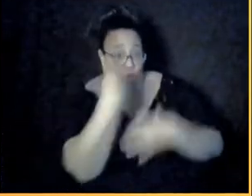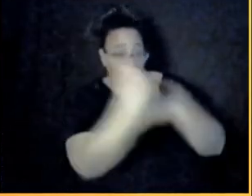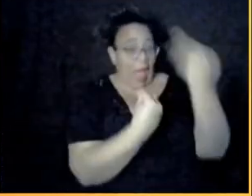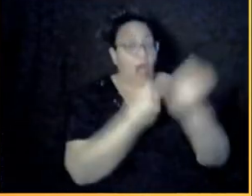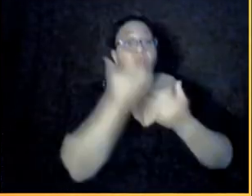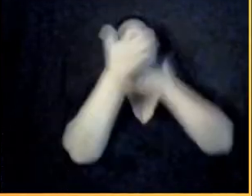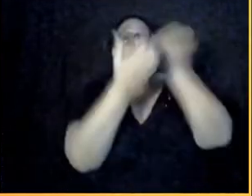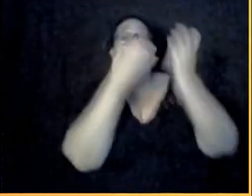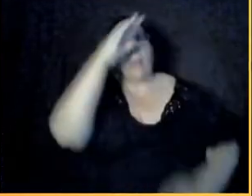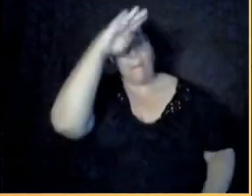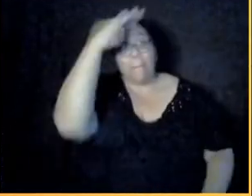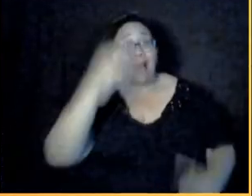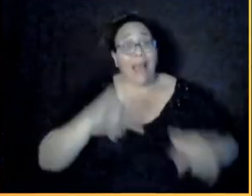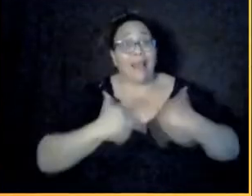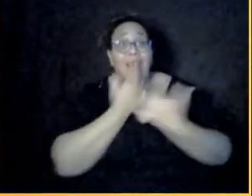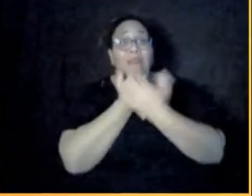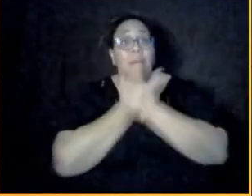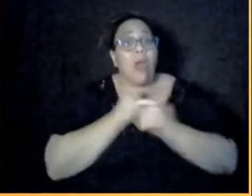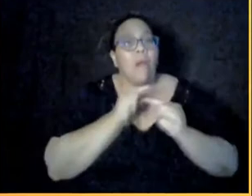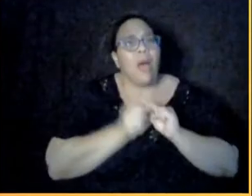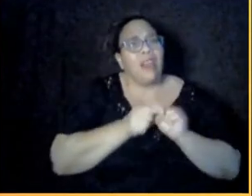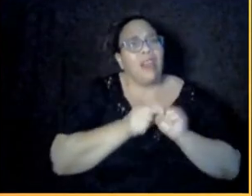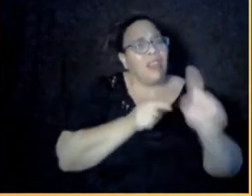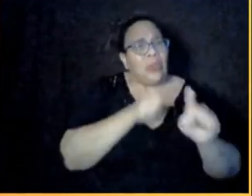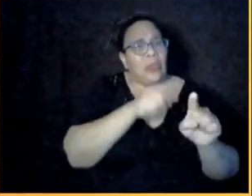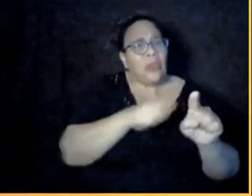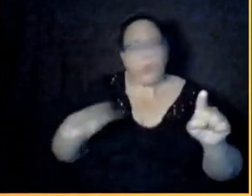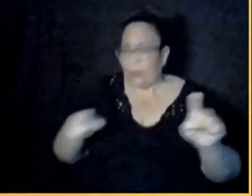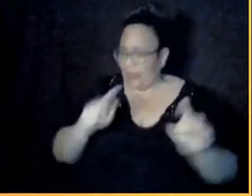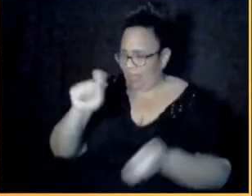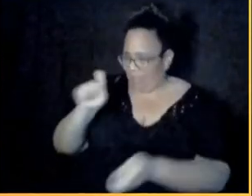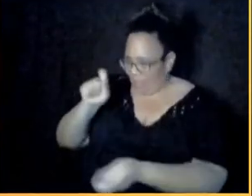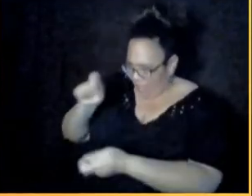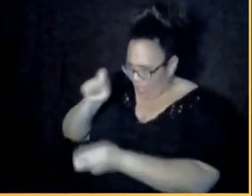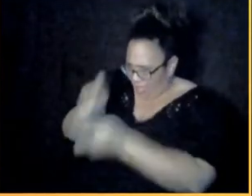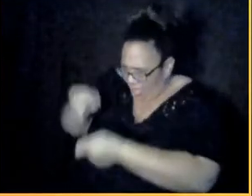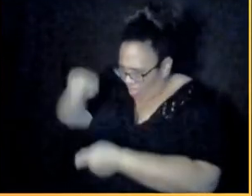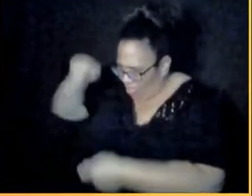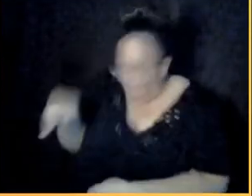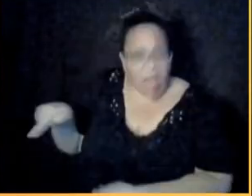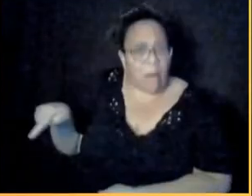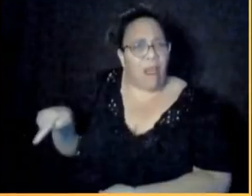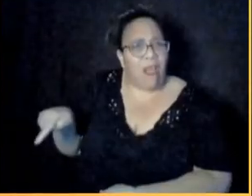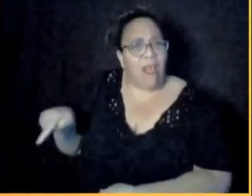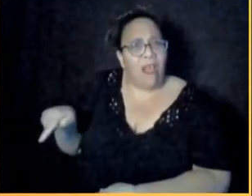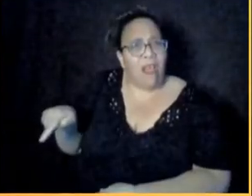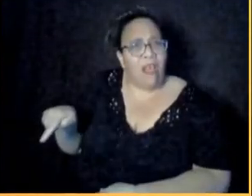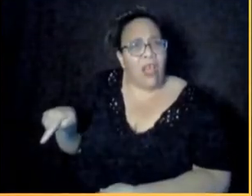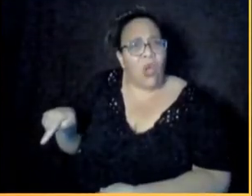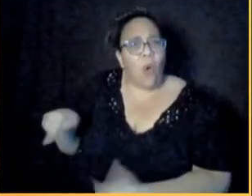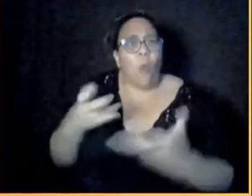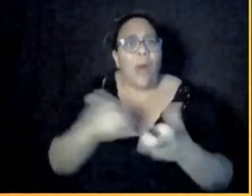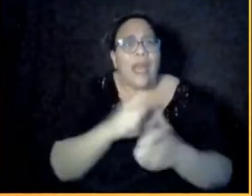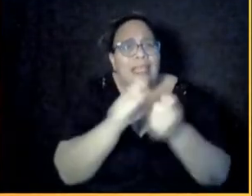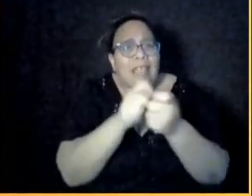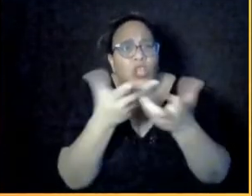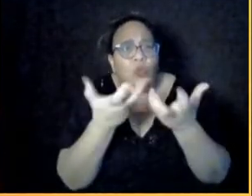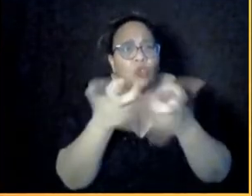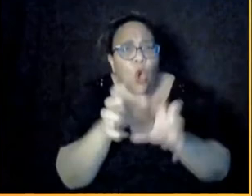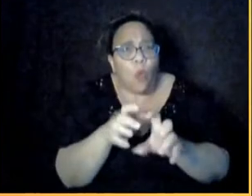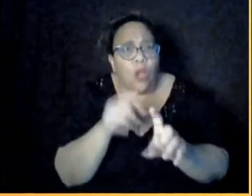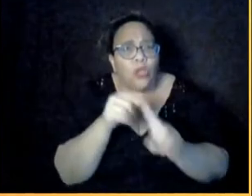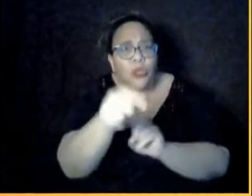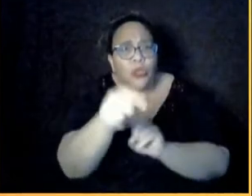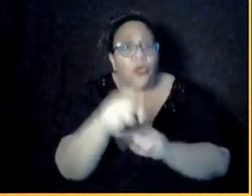scream to help you, but you're doing exactly what you don't want people to do to you. You can't scream